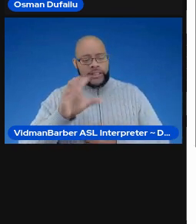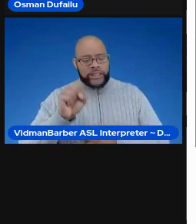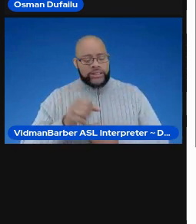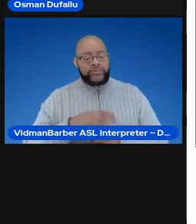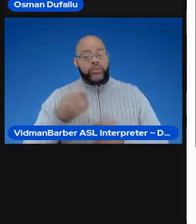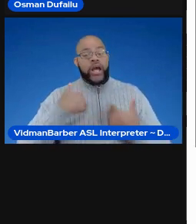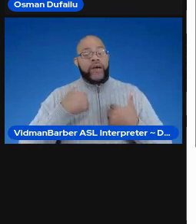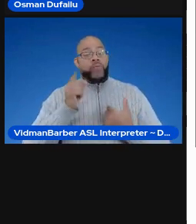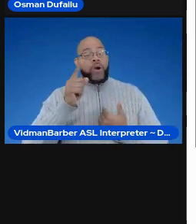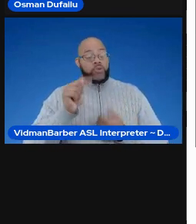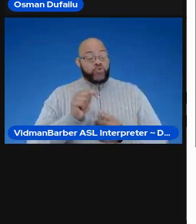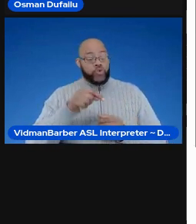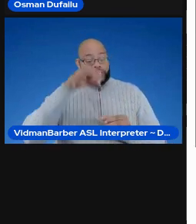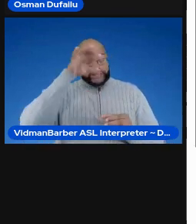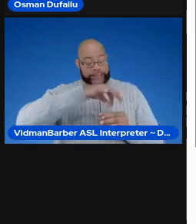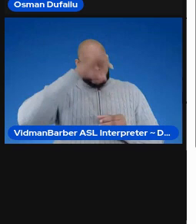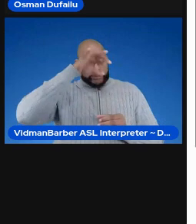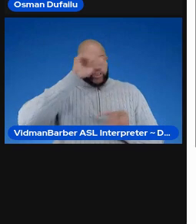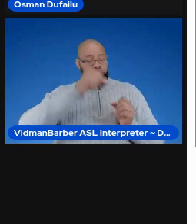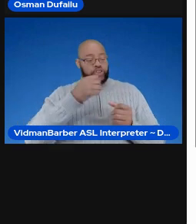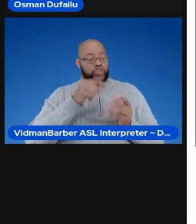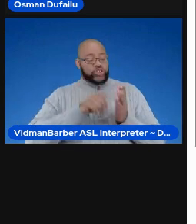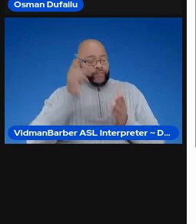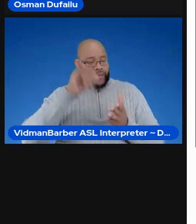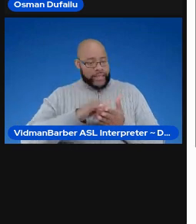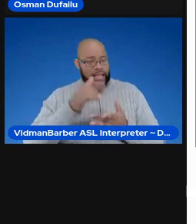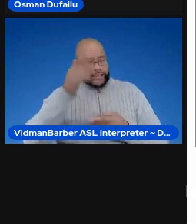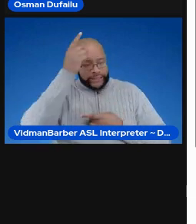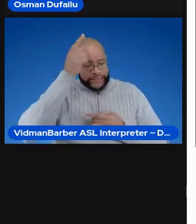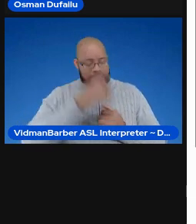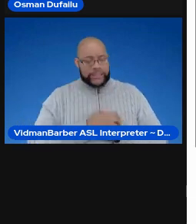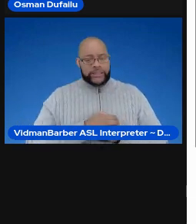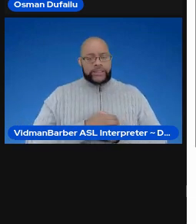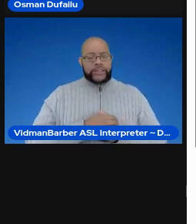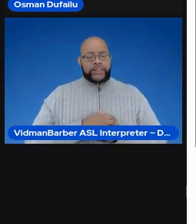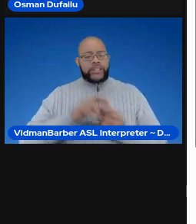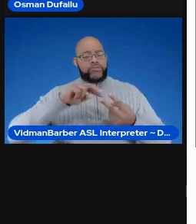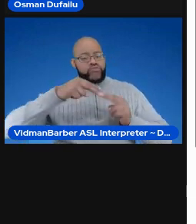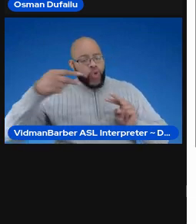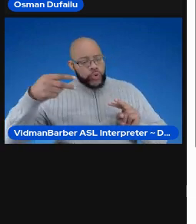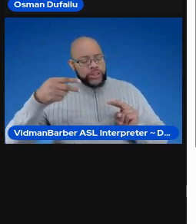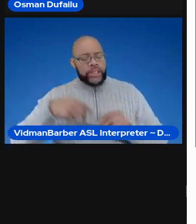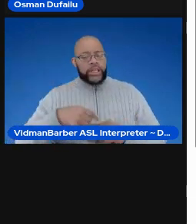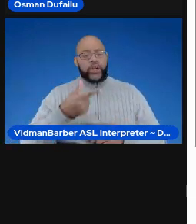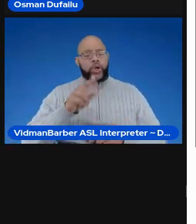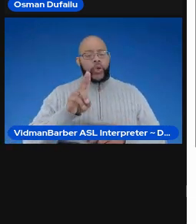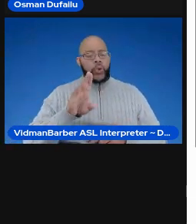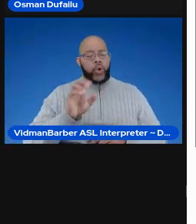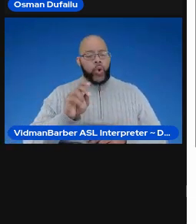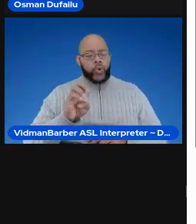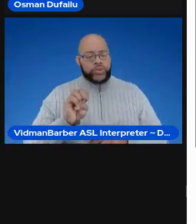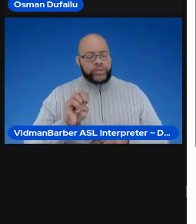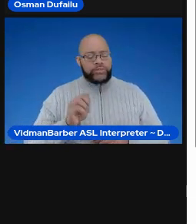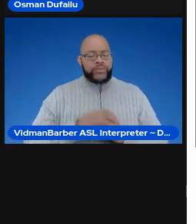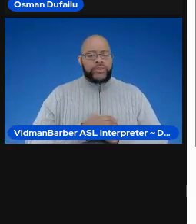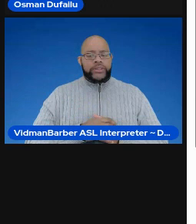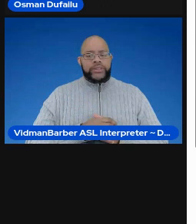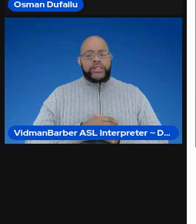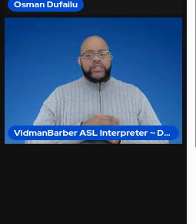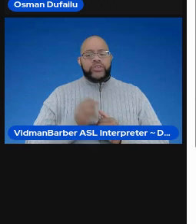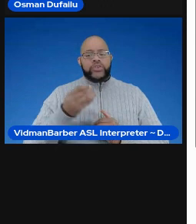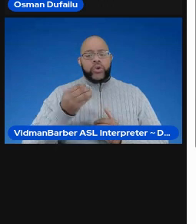could check for WBC, uh, protein, glucose, etc. And then